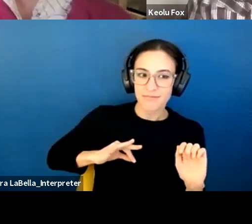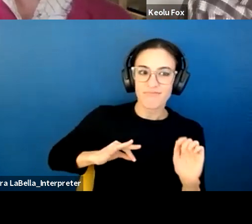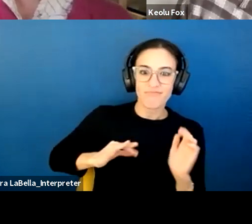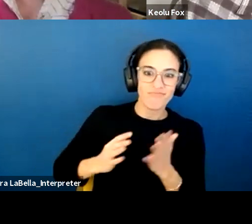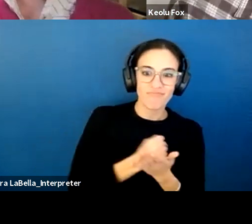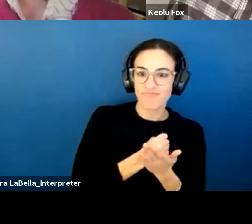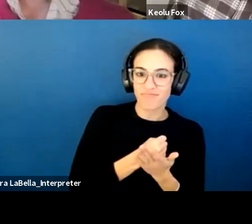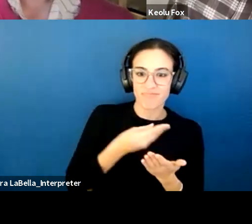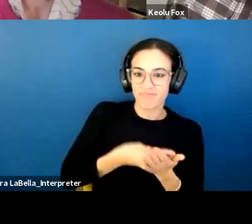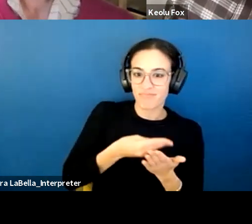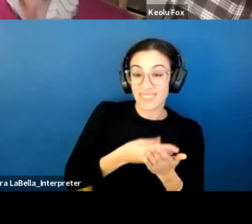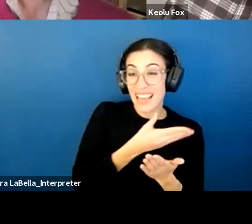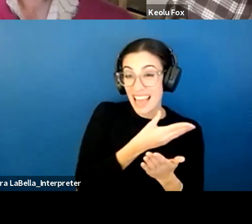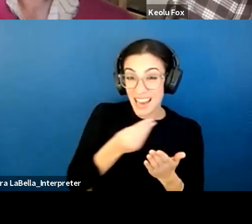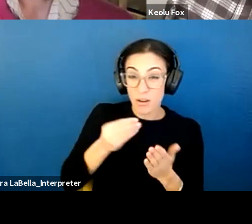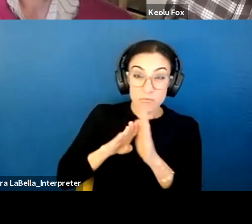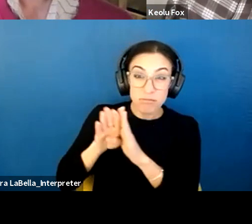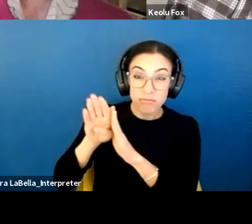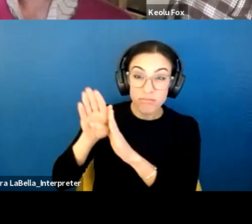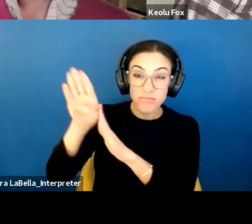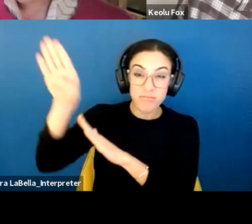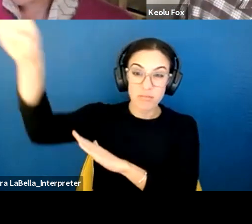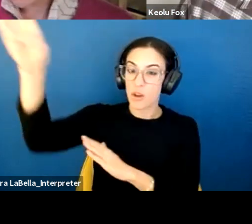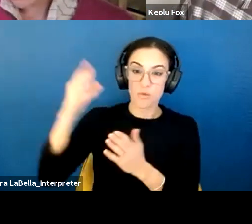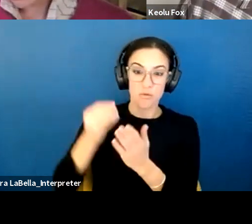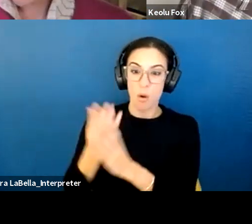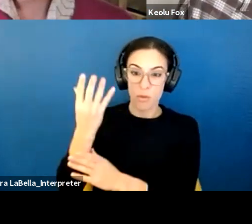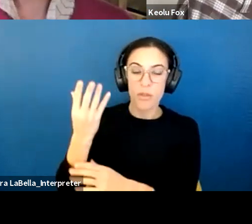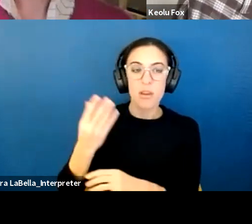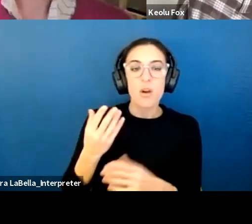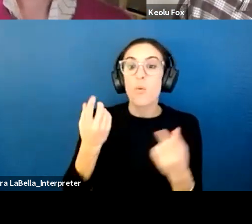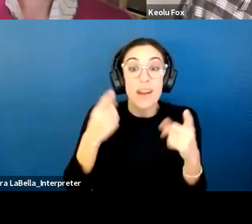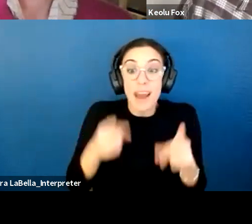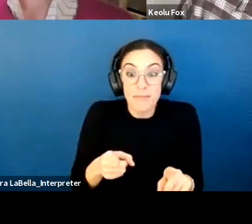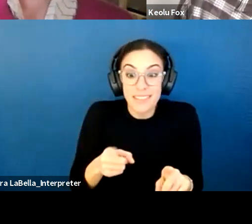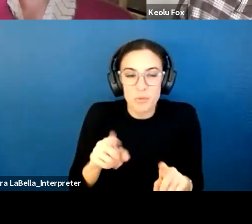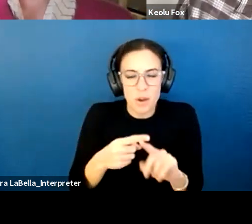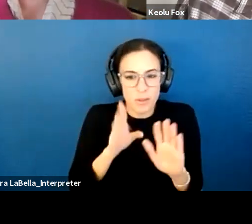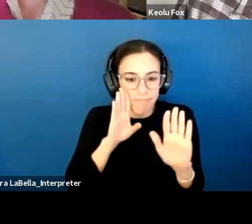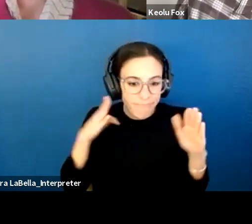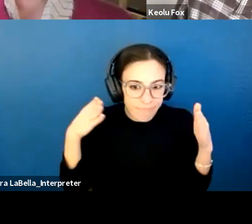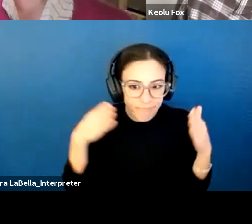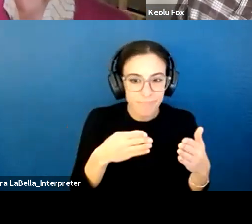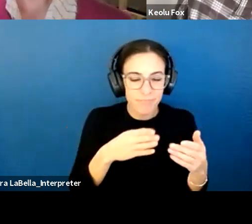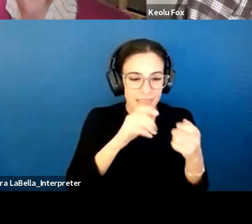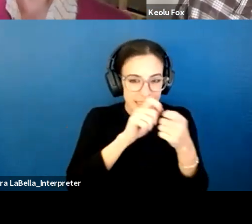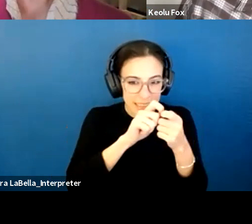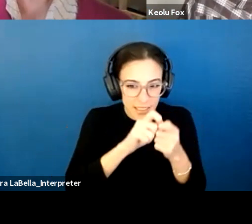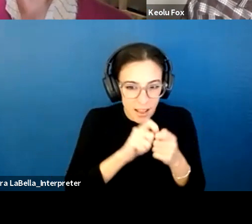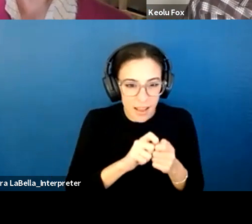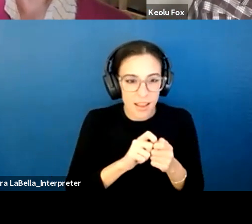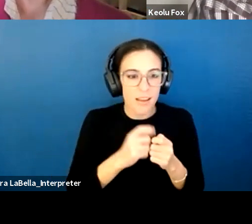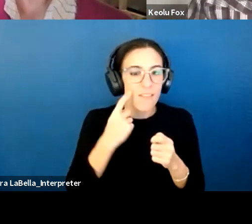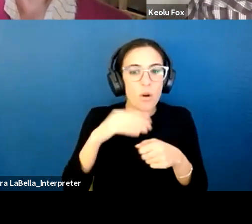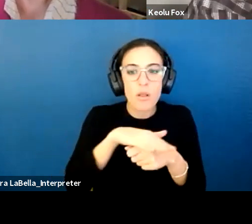unfortunately, exponential growth? What happens? What happens when you have an attention to detail for local complexity, whether